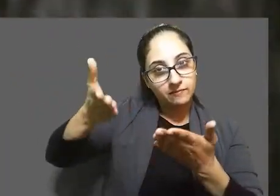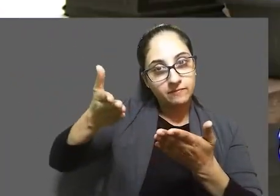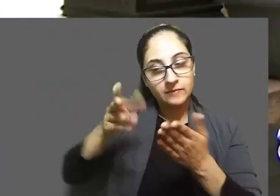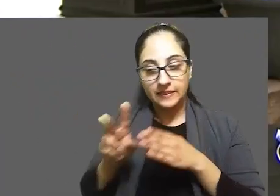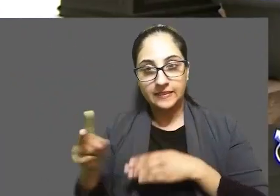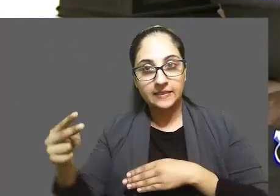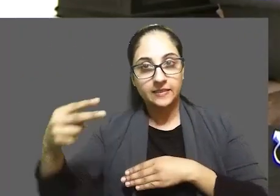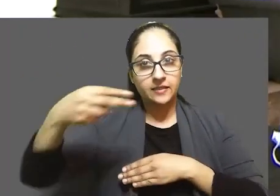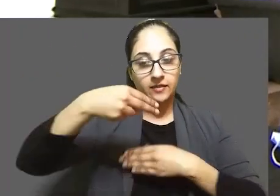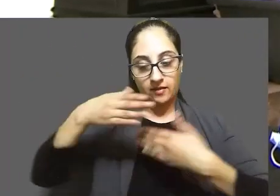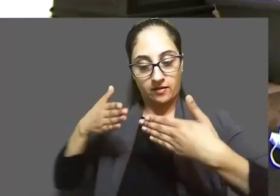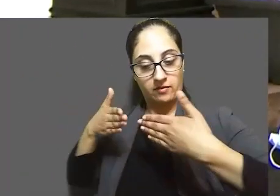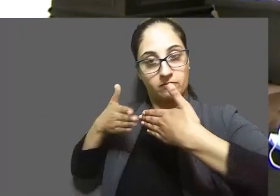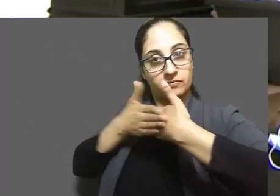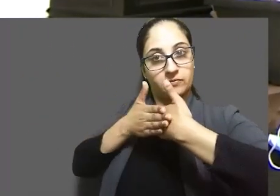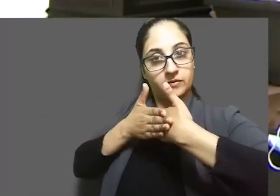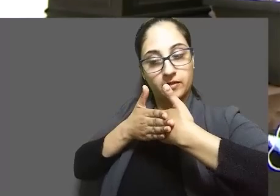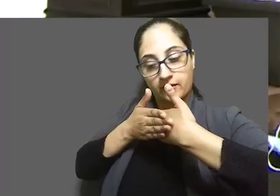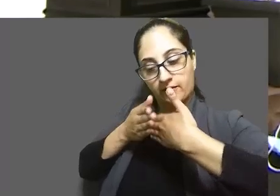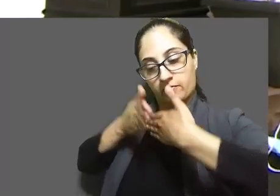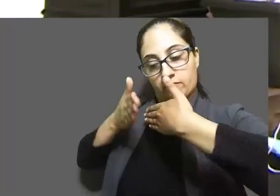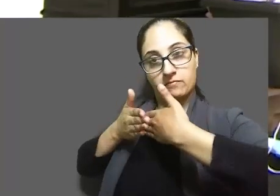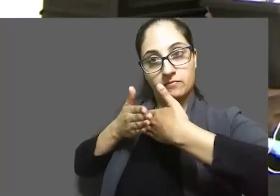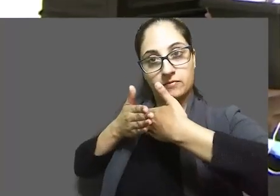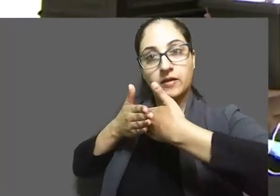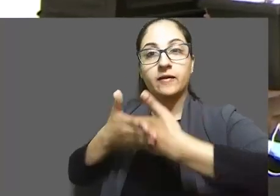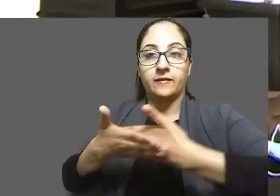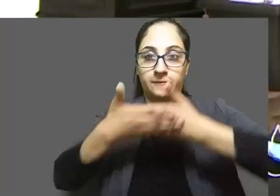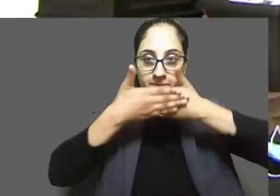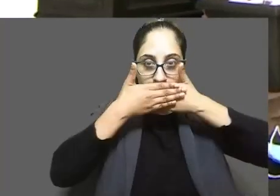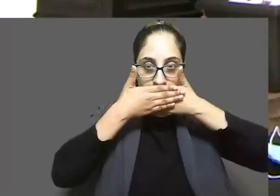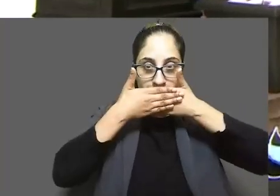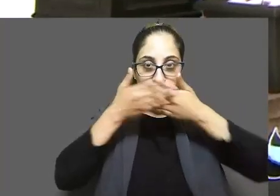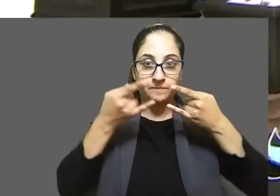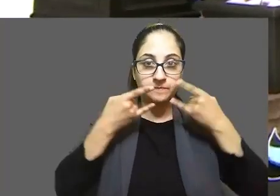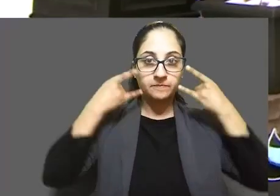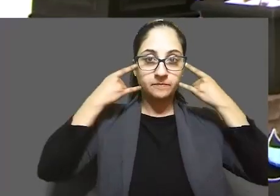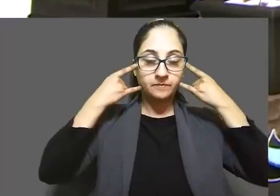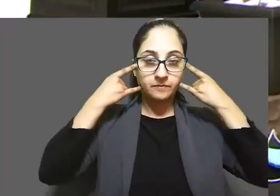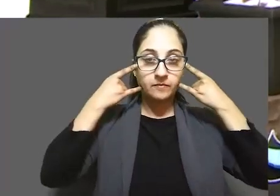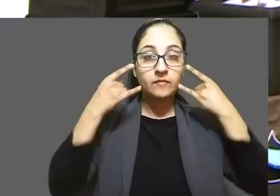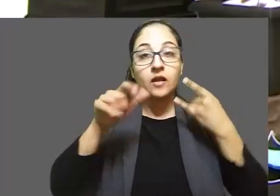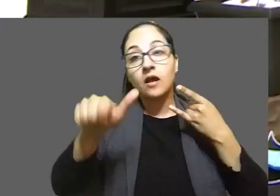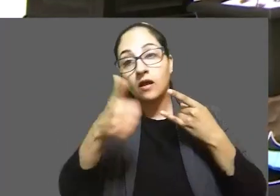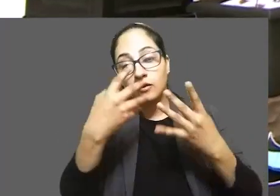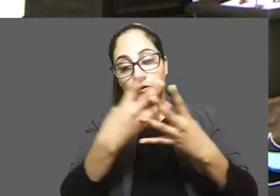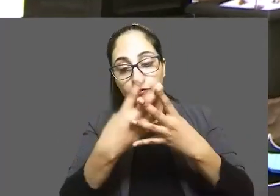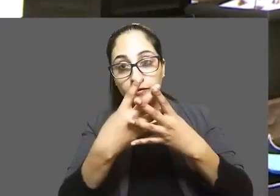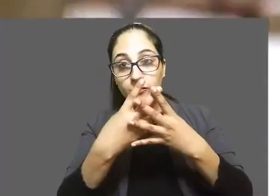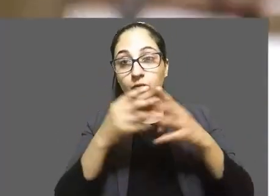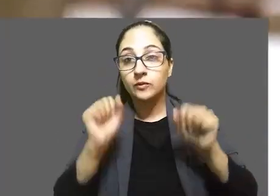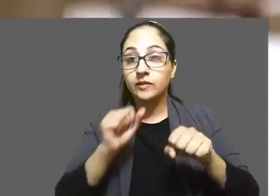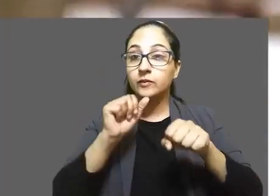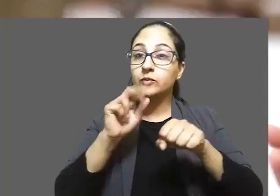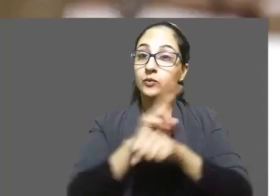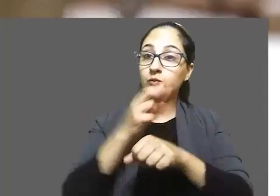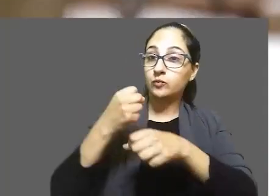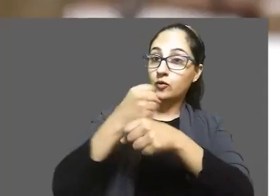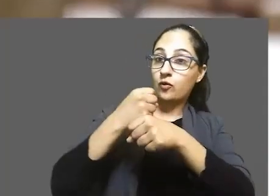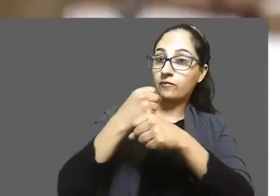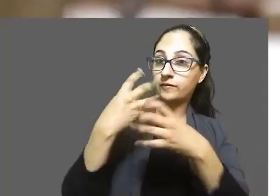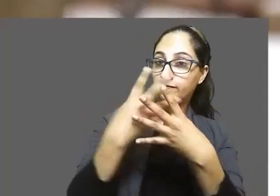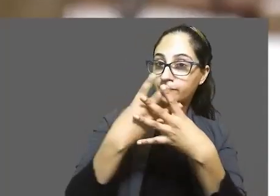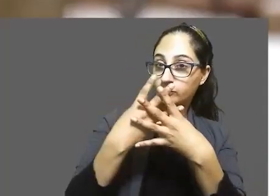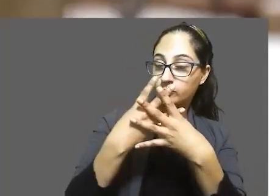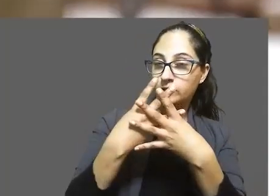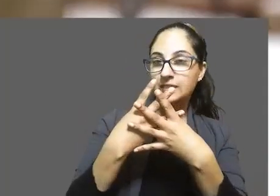can cut it out of one of these reusable shopping bags. Or you can create your own filter with a coffee filter or even a vacuum bag. But that leaves a lot of room